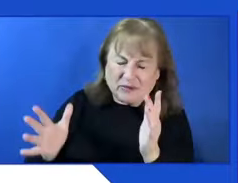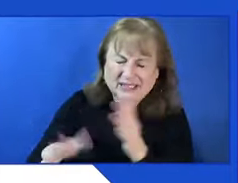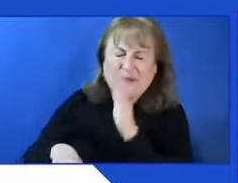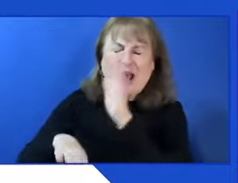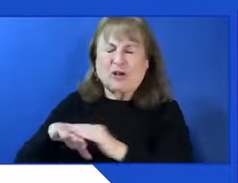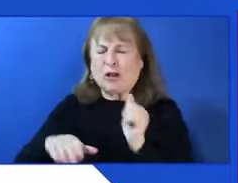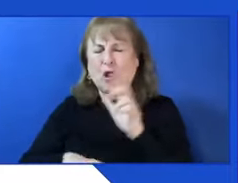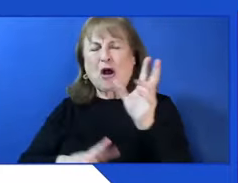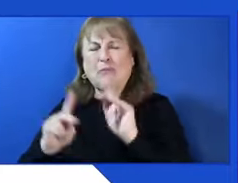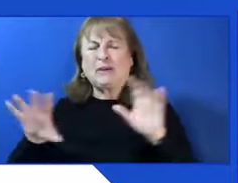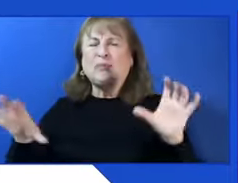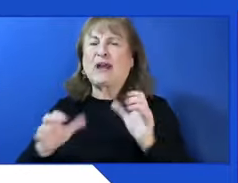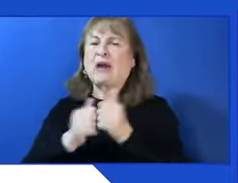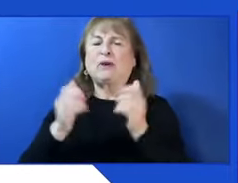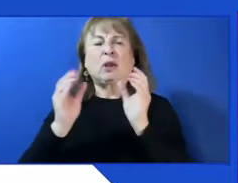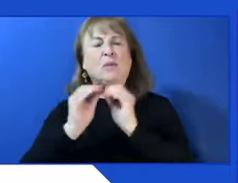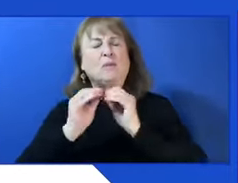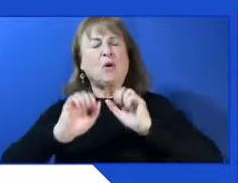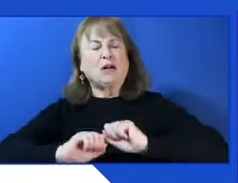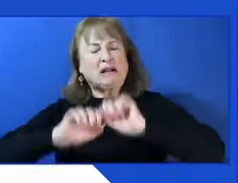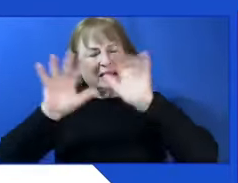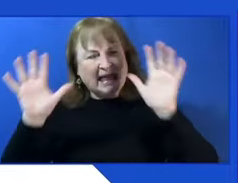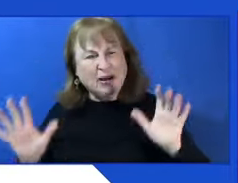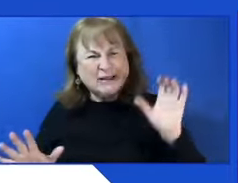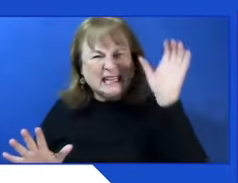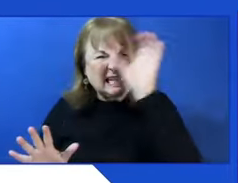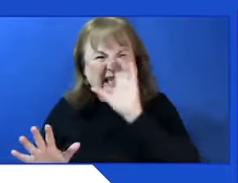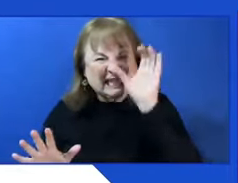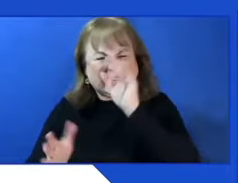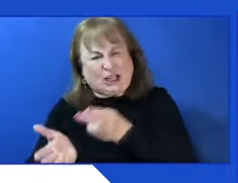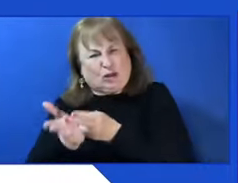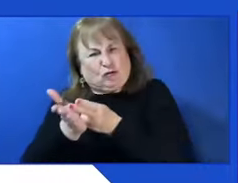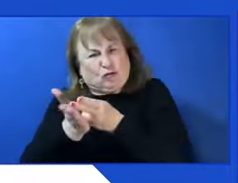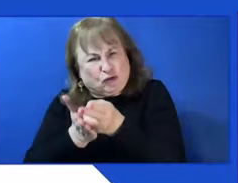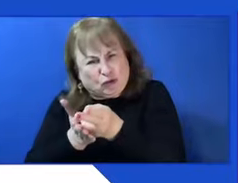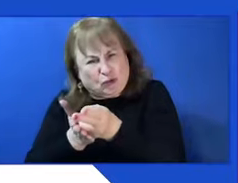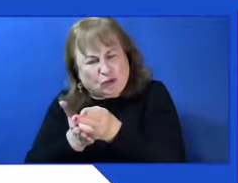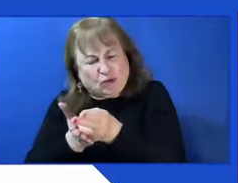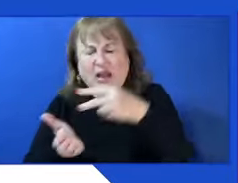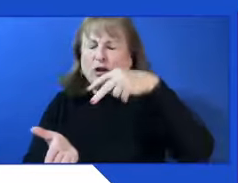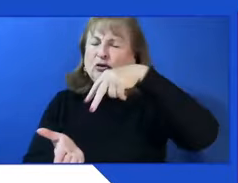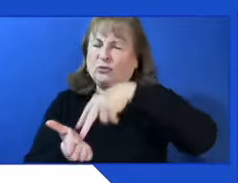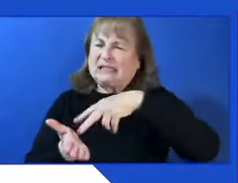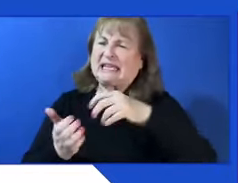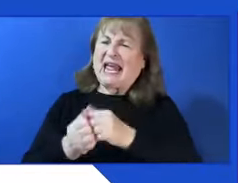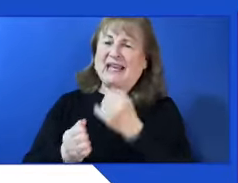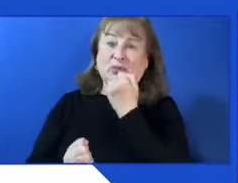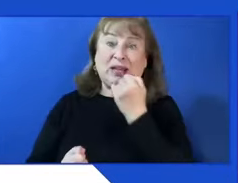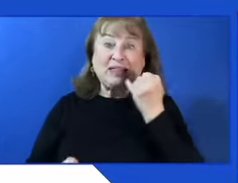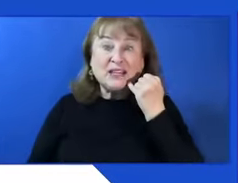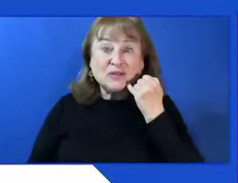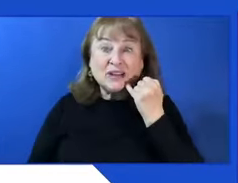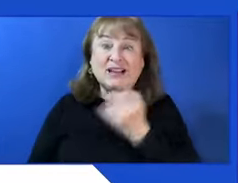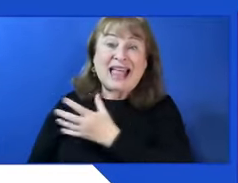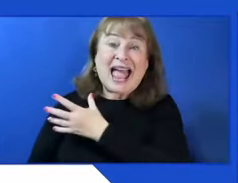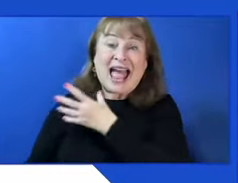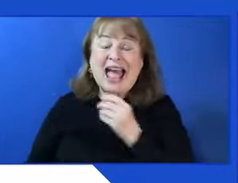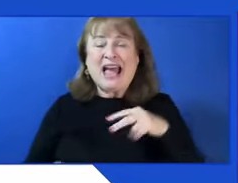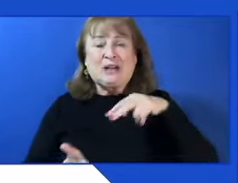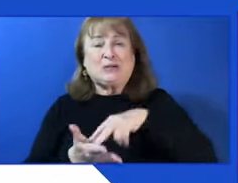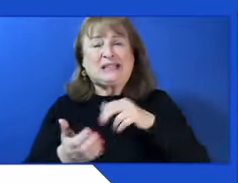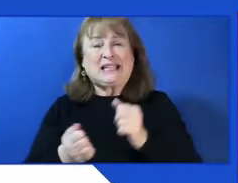act with more clarity in seeking truth and to stand with Israel and to stand with